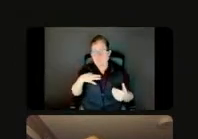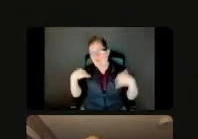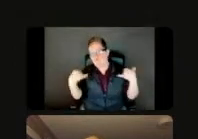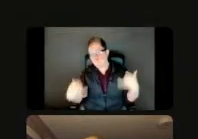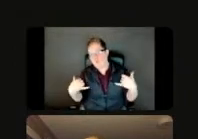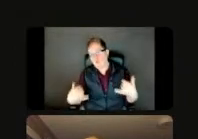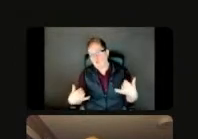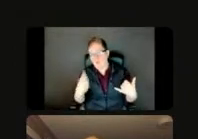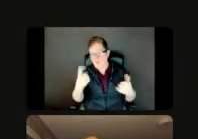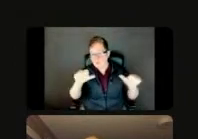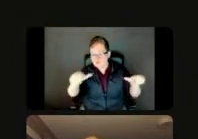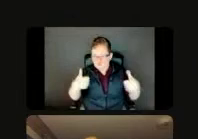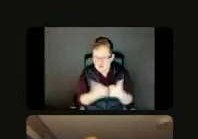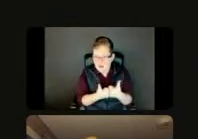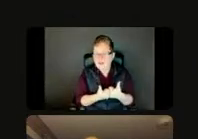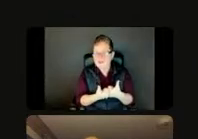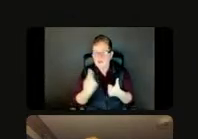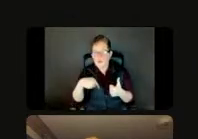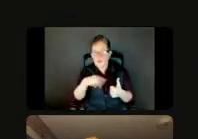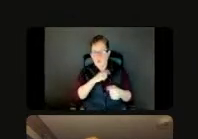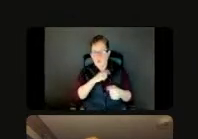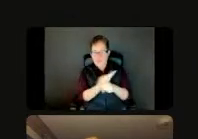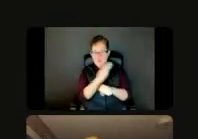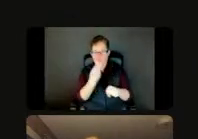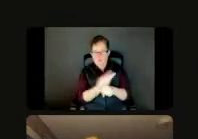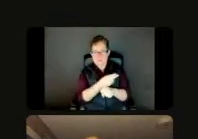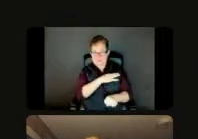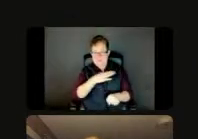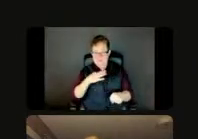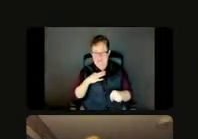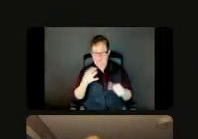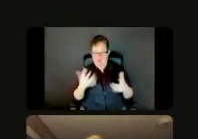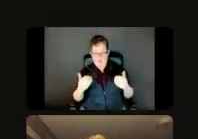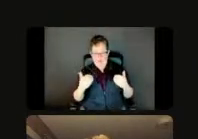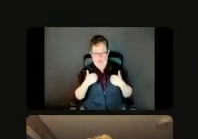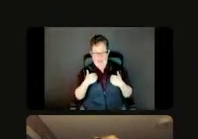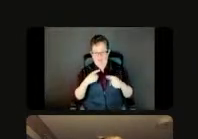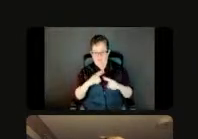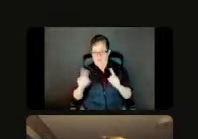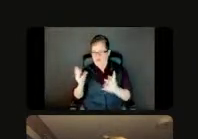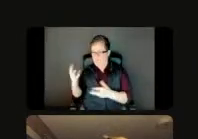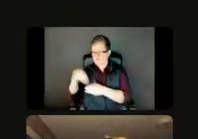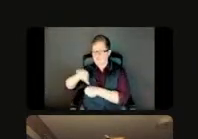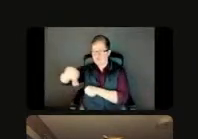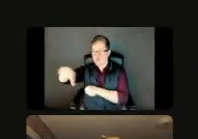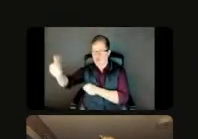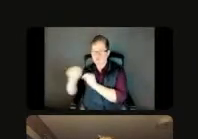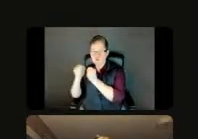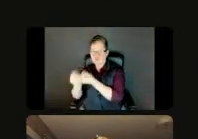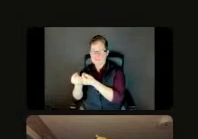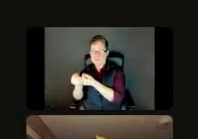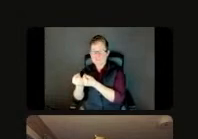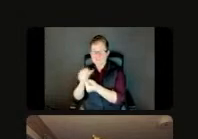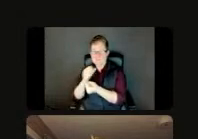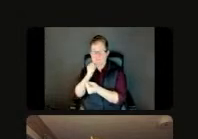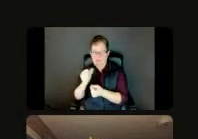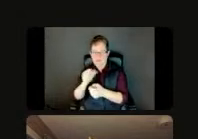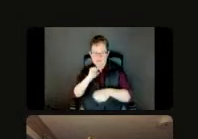one of the challenges is that we tap the existing staff that are part of other teams instead of have a team on